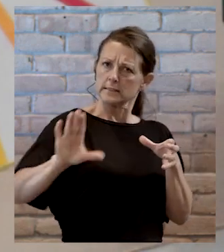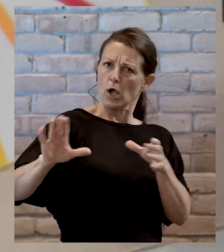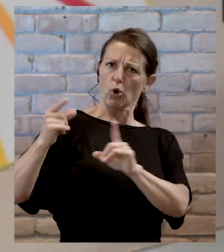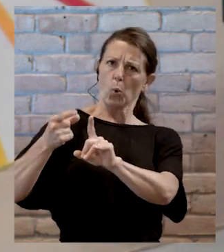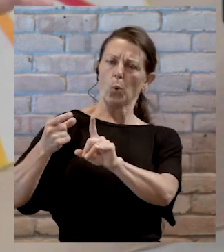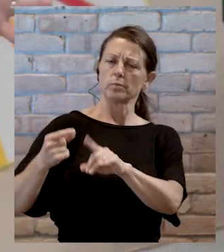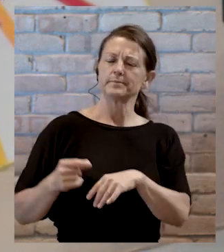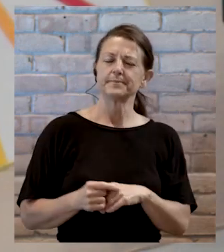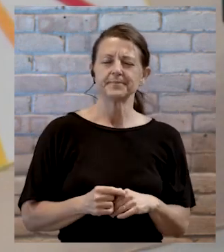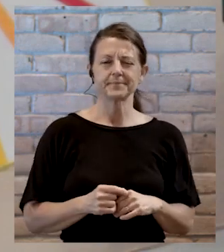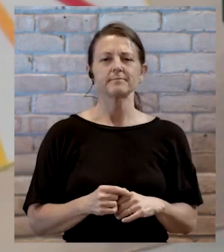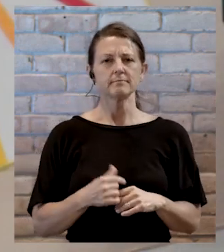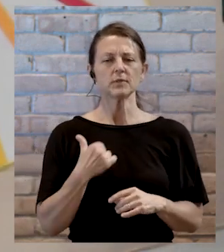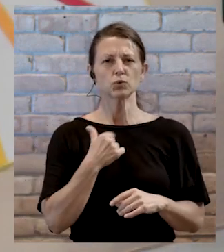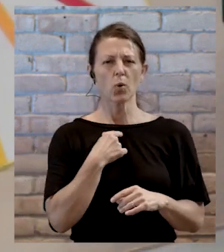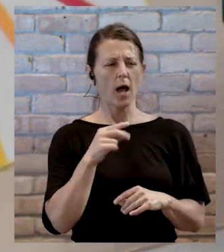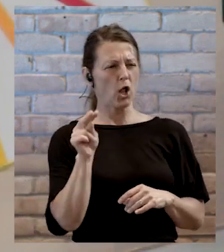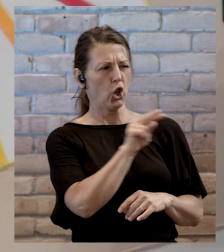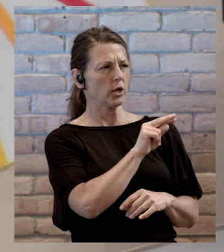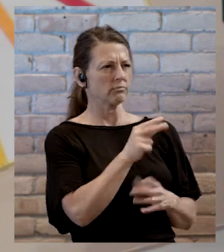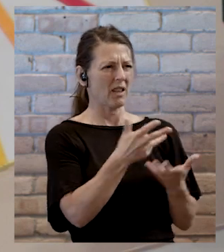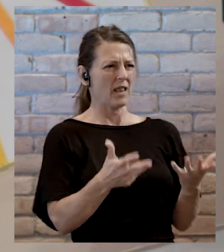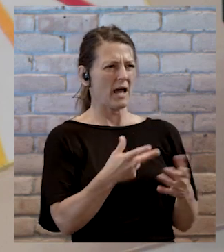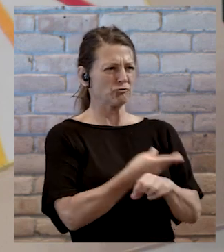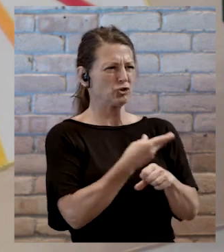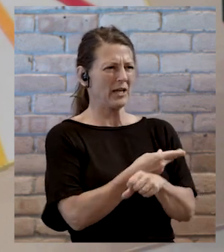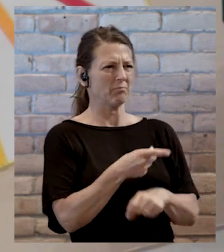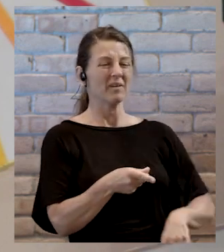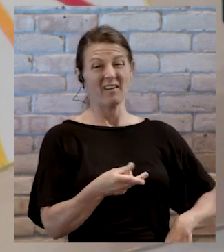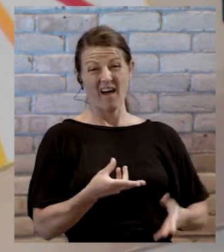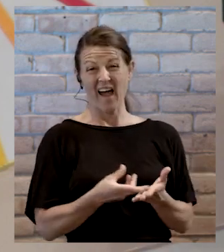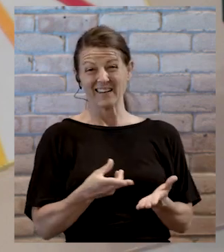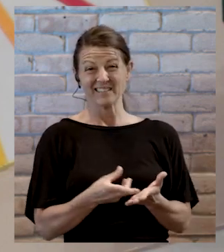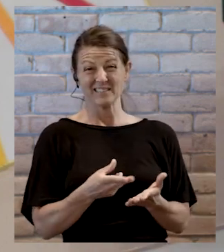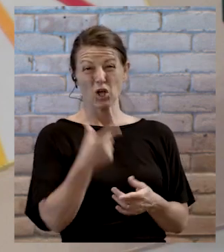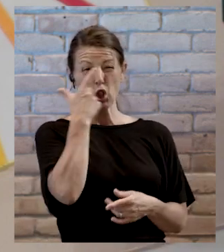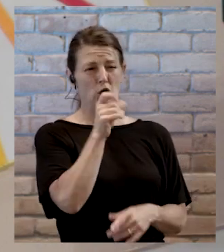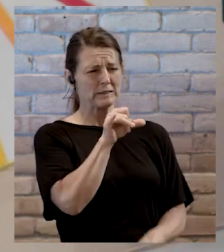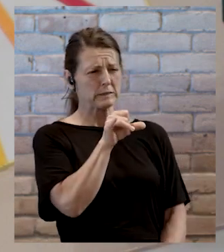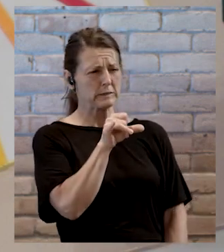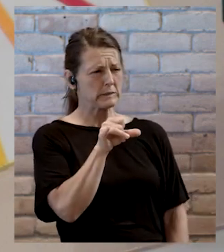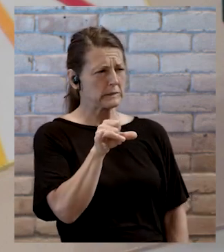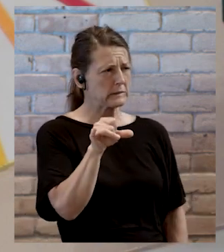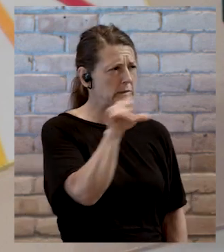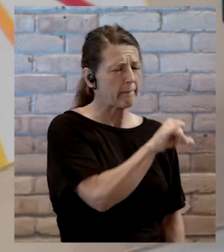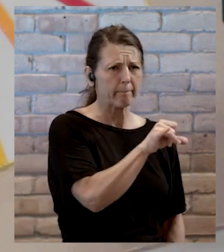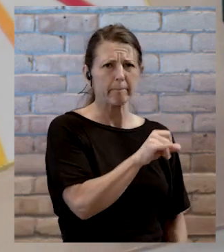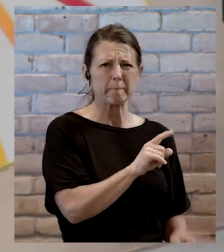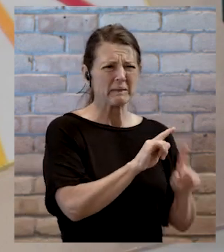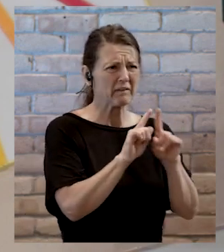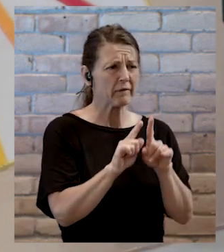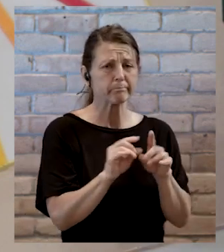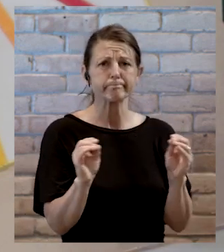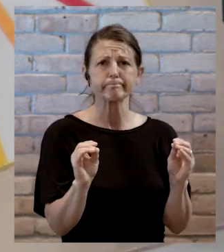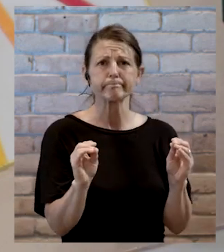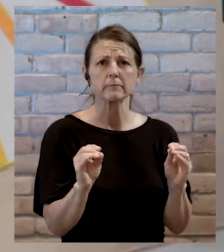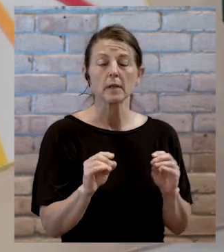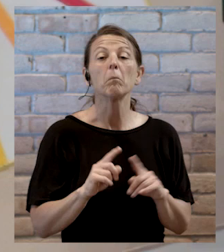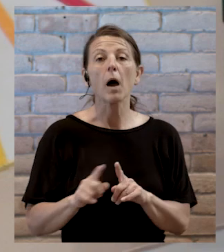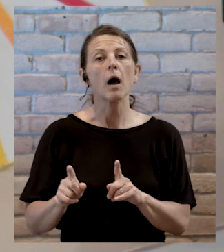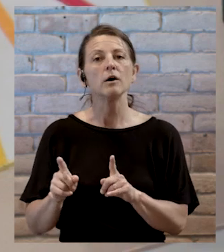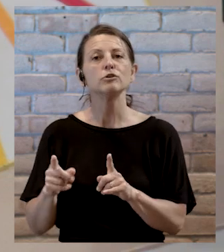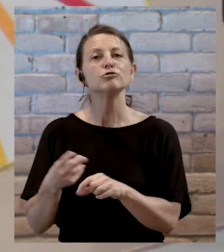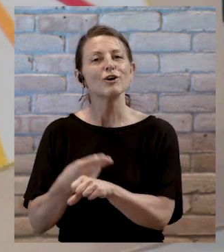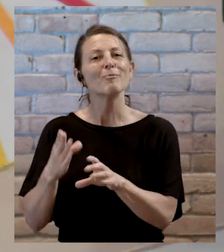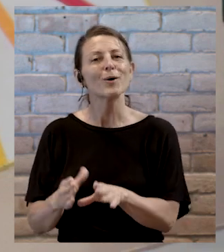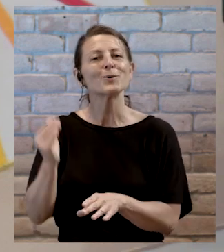And when I look at a whole bunch of sheep, I got to be honest, they all look exactly the same to me. But not to a shepherd.